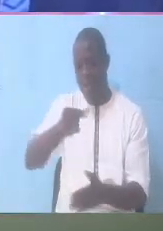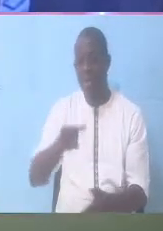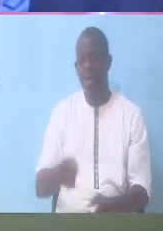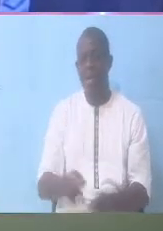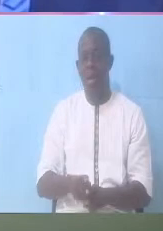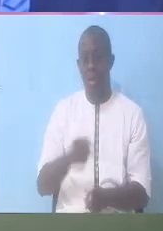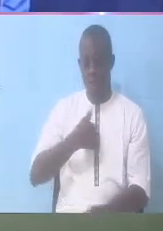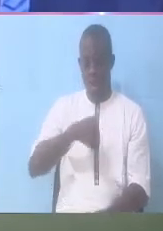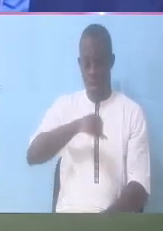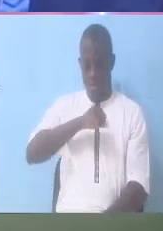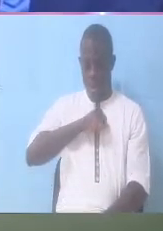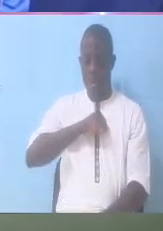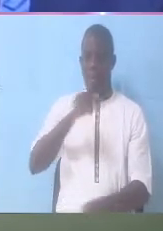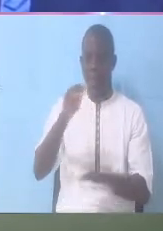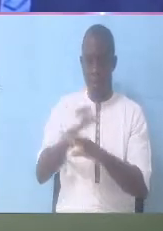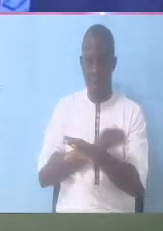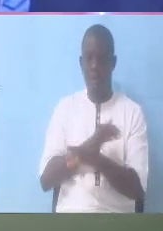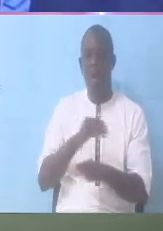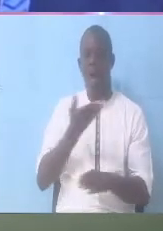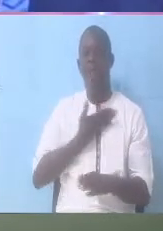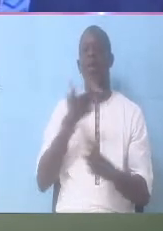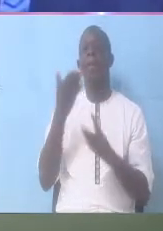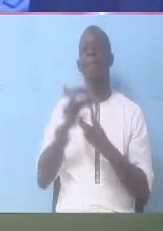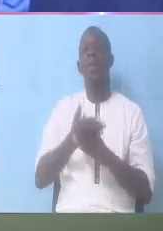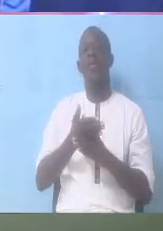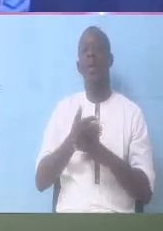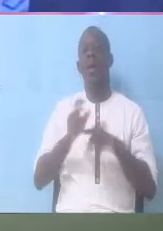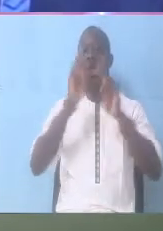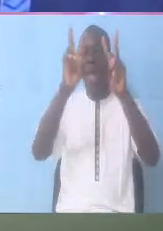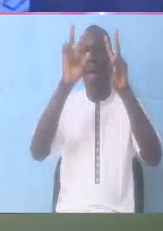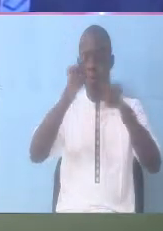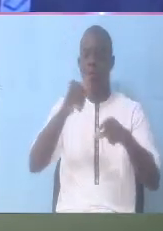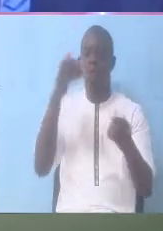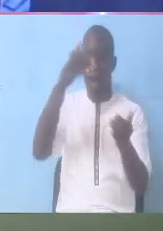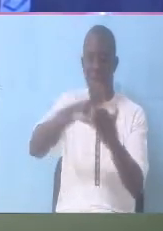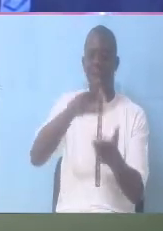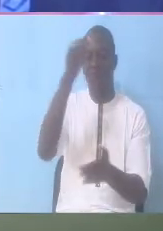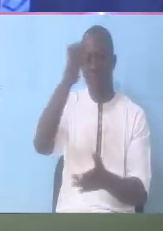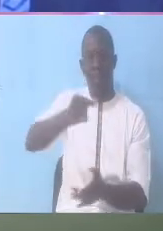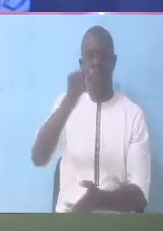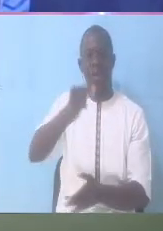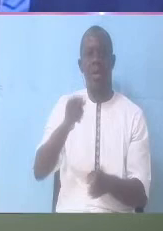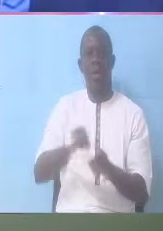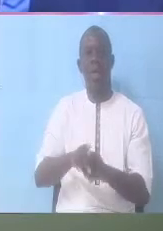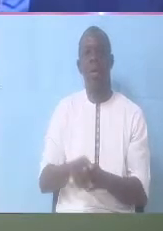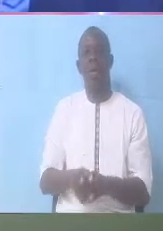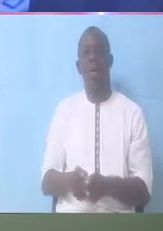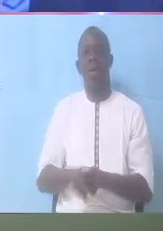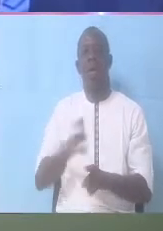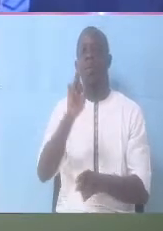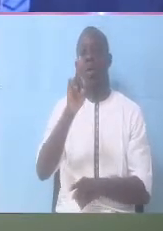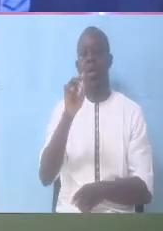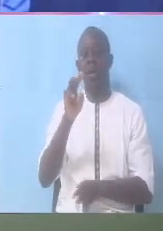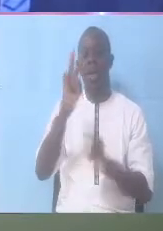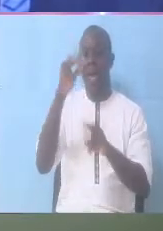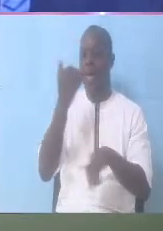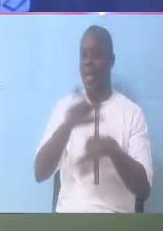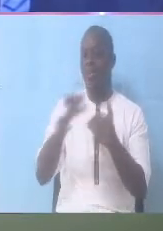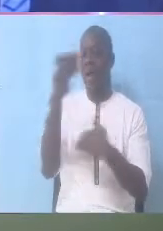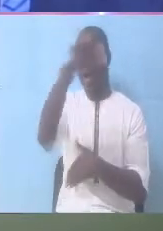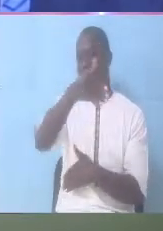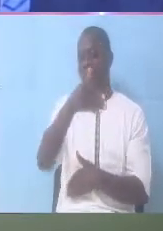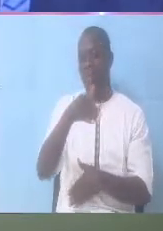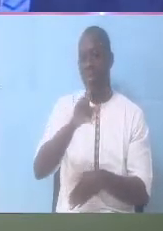Myself, I was in the belief that he was coming, but he didn't come. Because Sibo Telepaco at the phone Yantanala